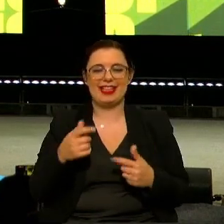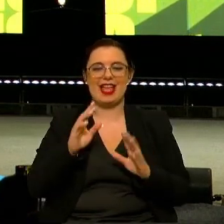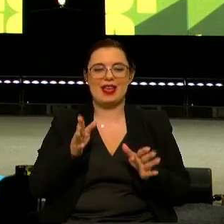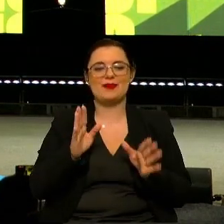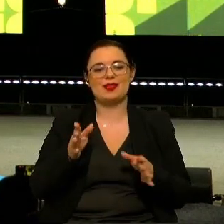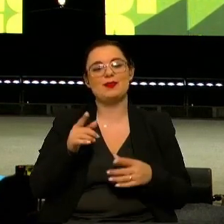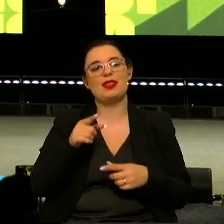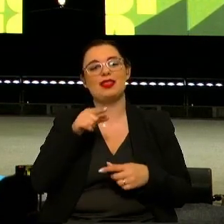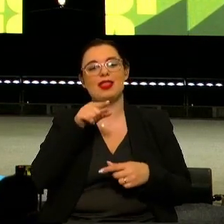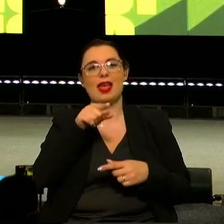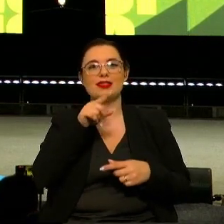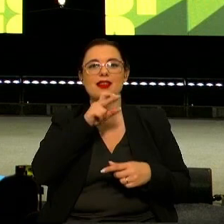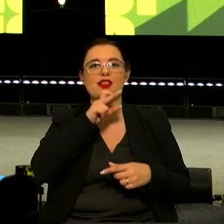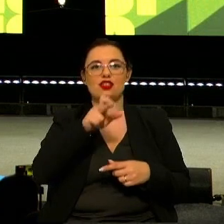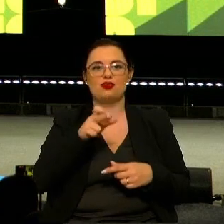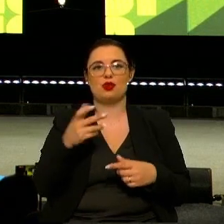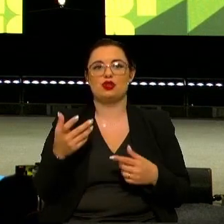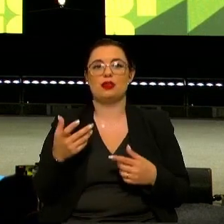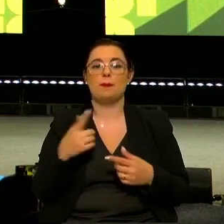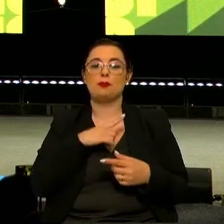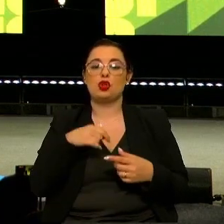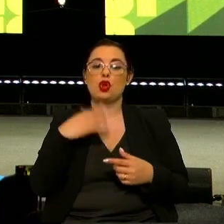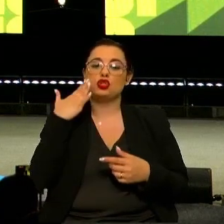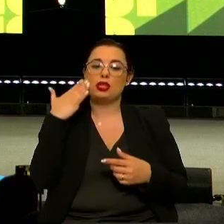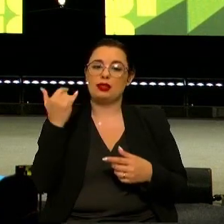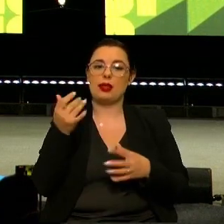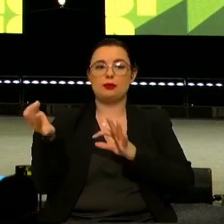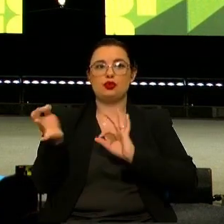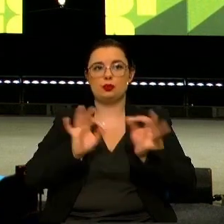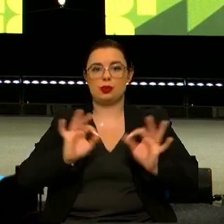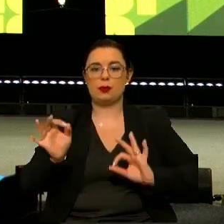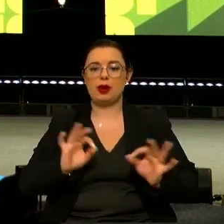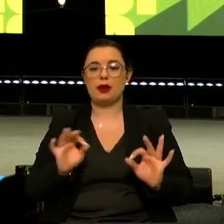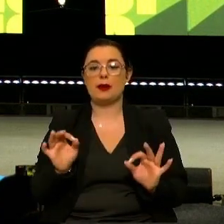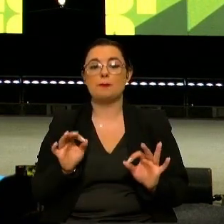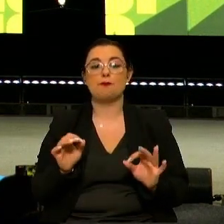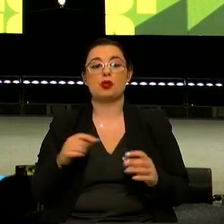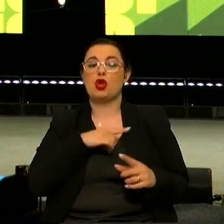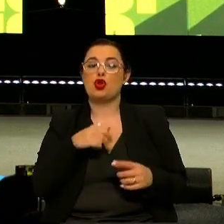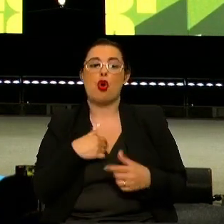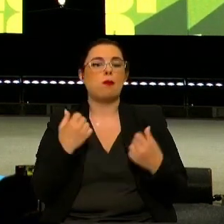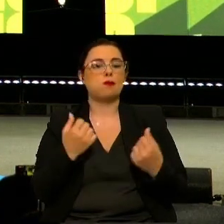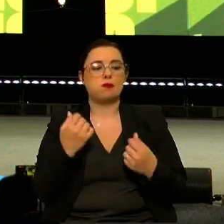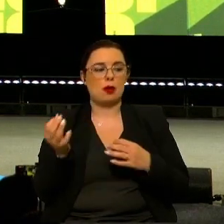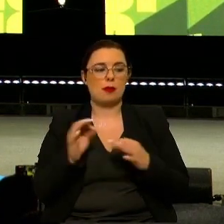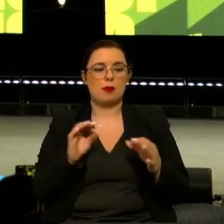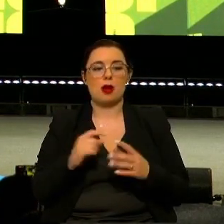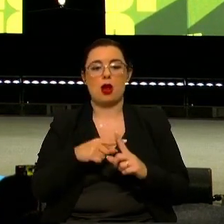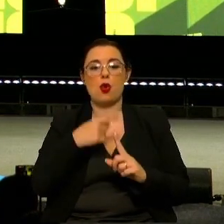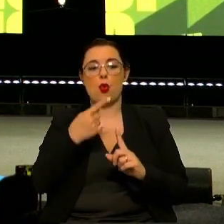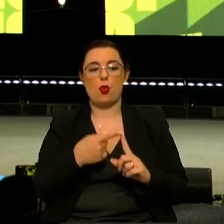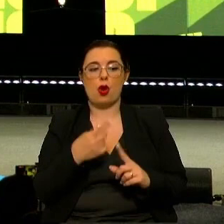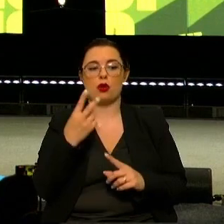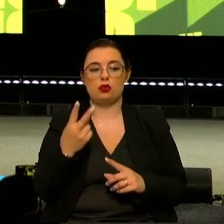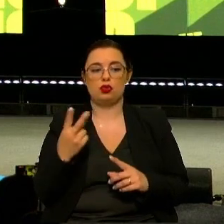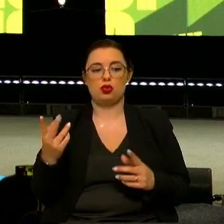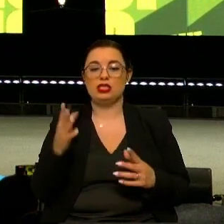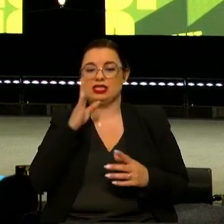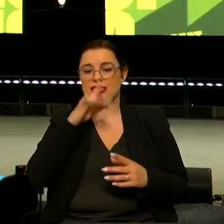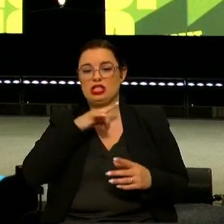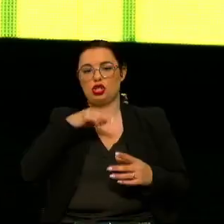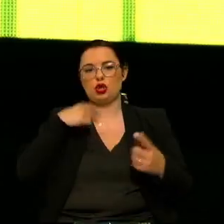information is, in fact, this response that we are preparing, and it's not prepared in a year or